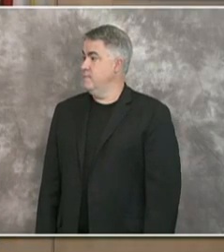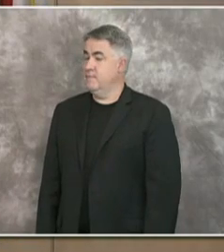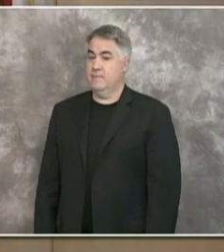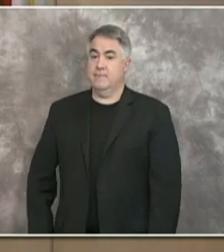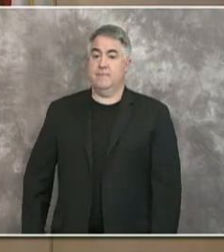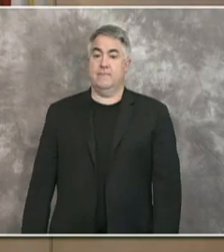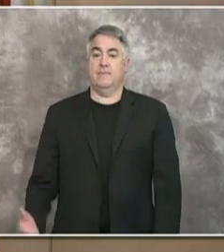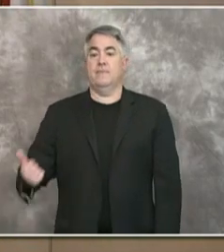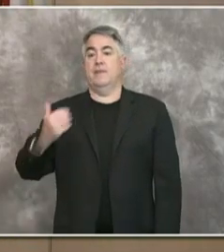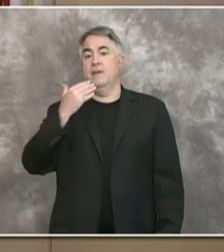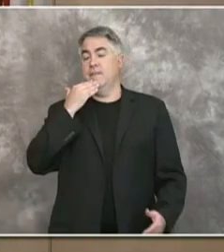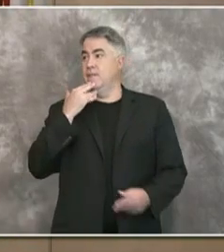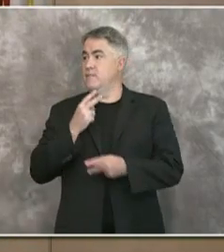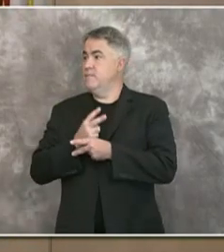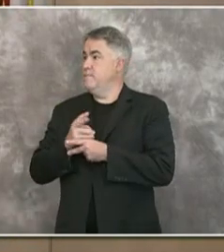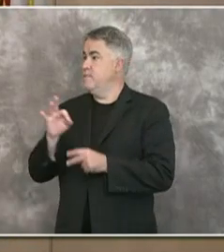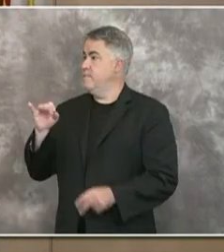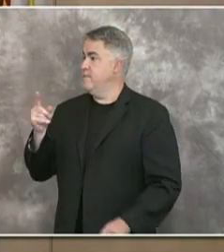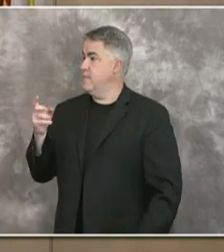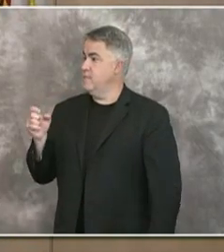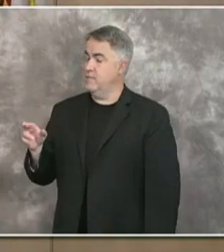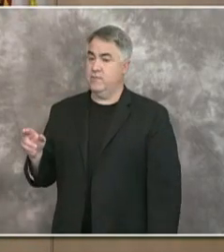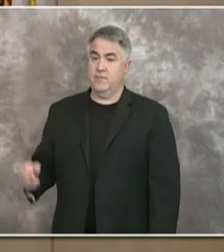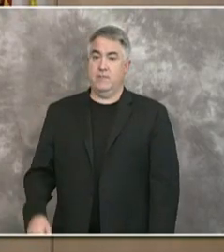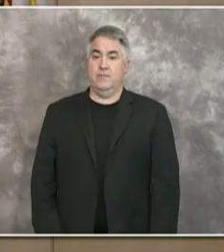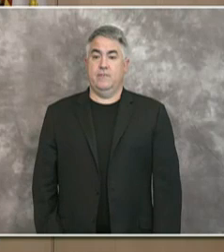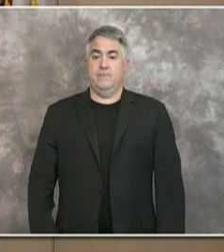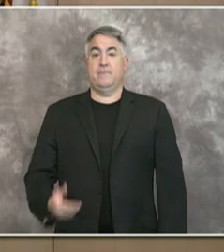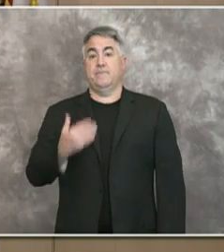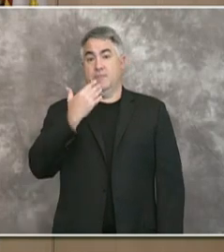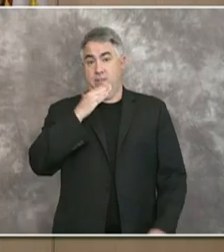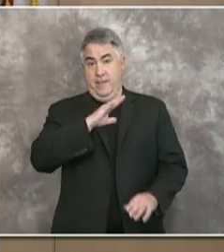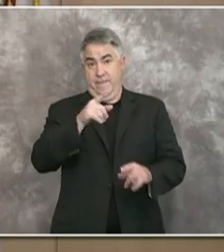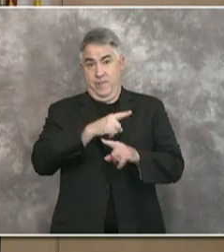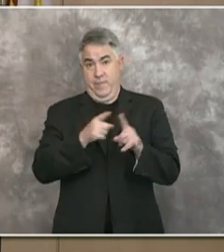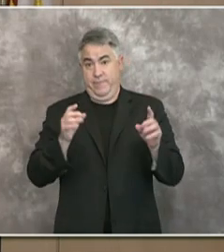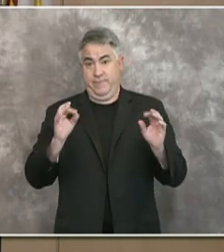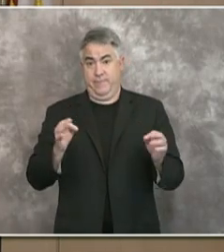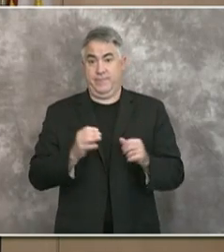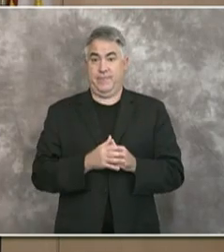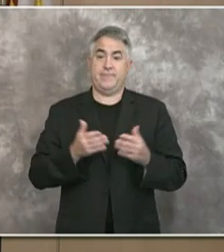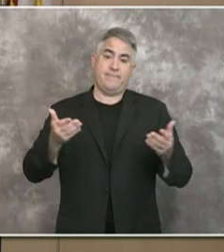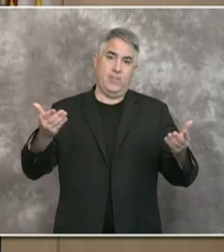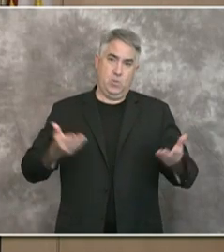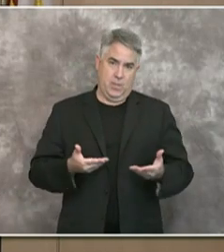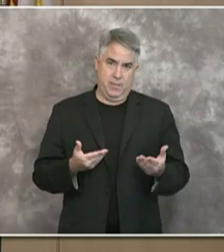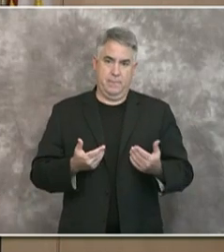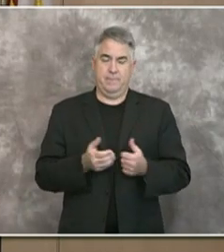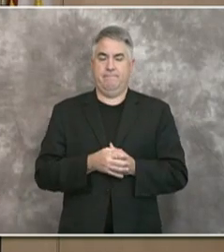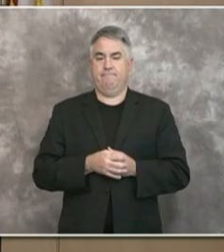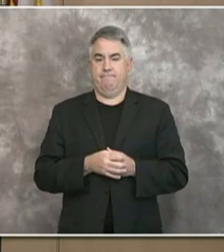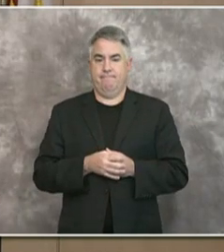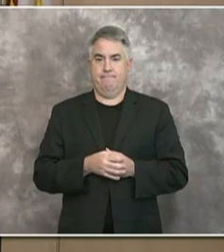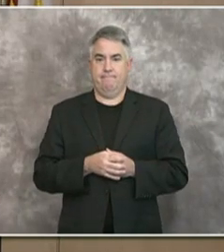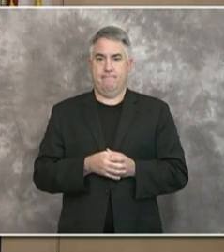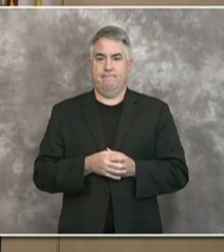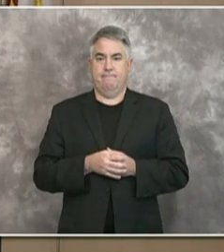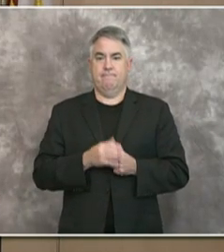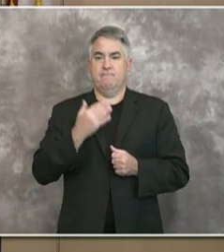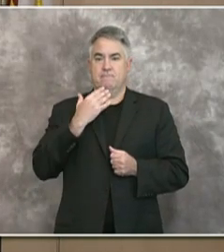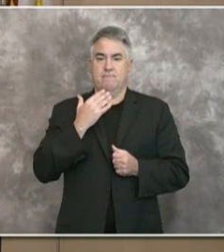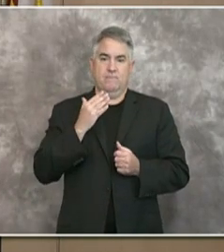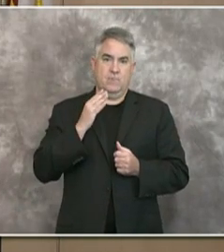Thank you, Supervisor Fletcher. Good afternoon, everyone, and welcome to our afternoon